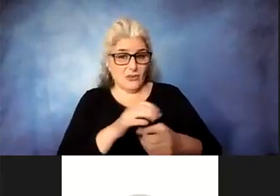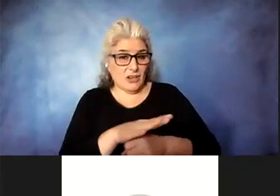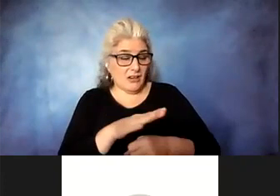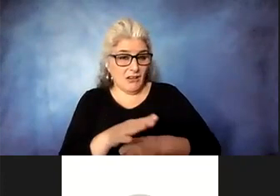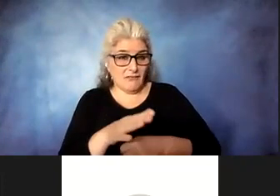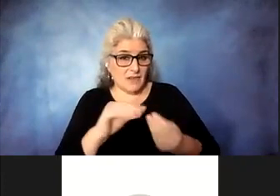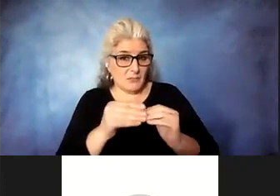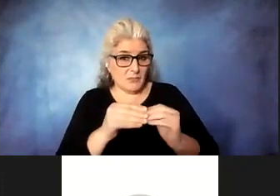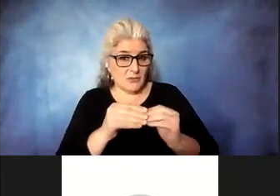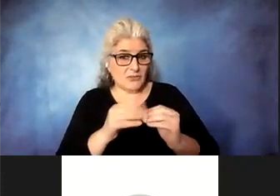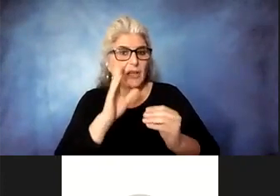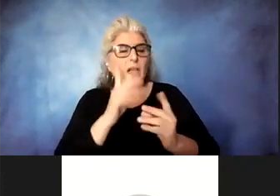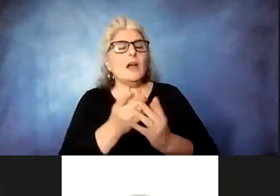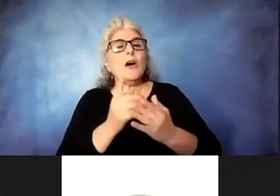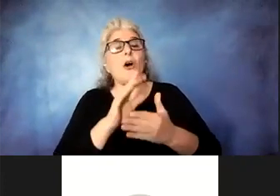total.